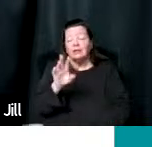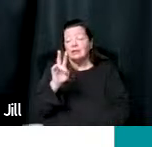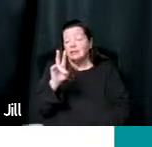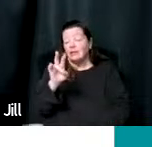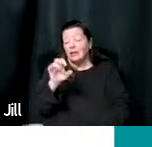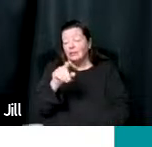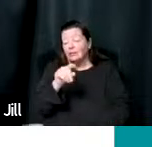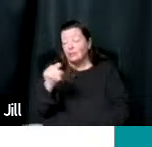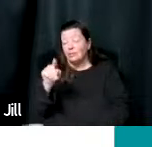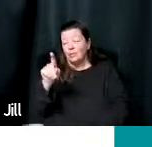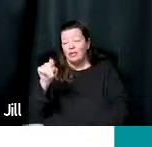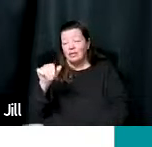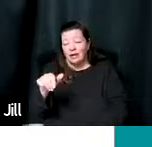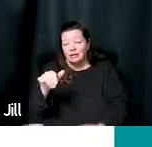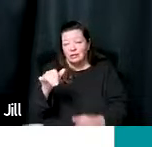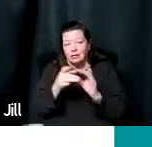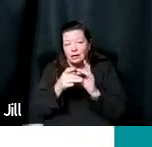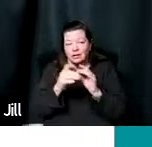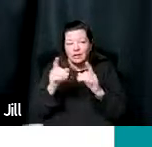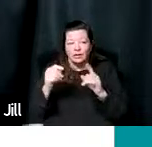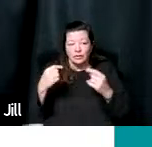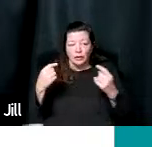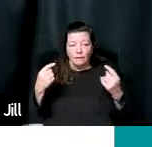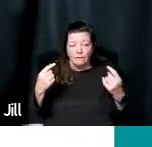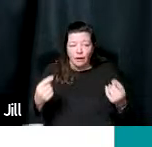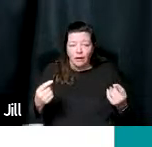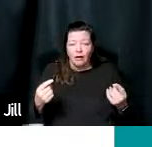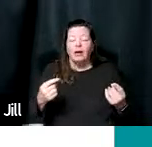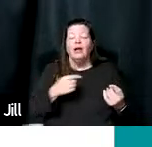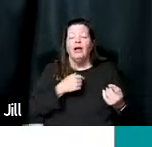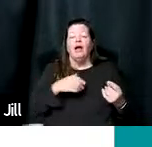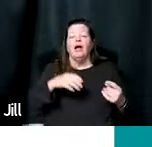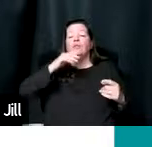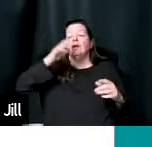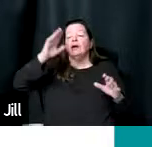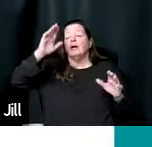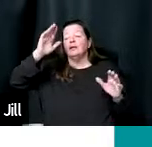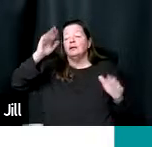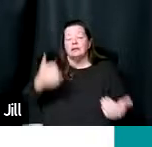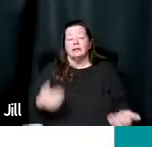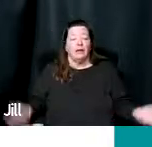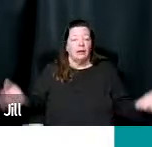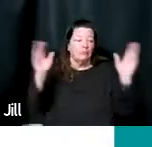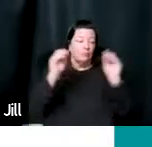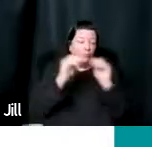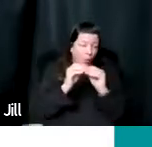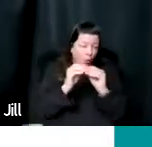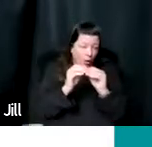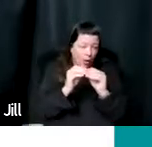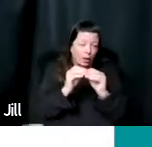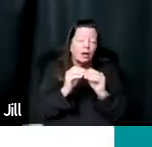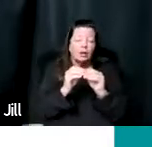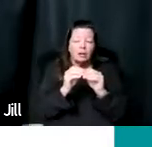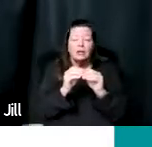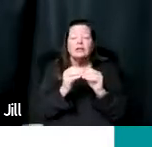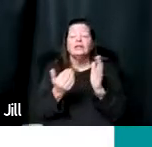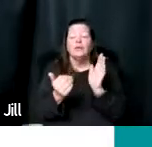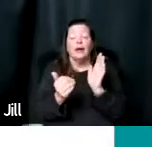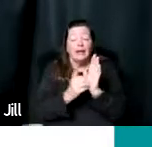1,000 comments thus far and are anticipating a great deal more. So once